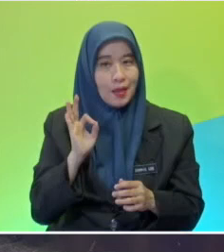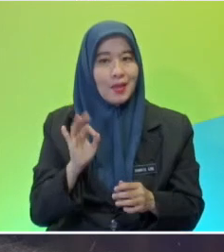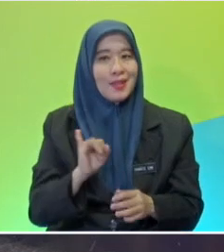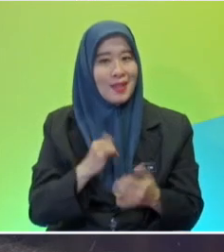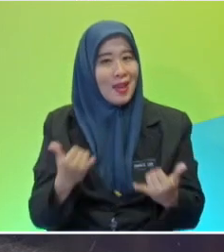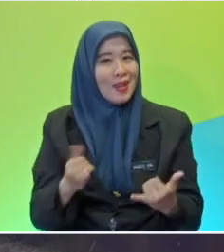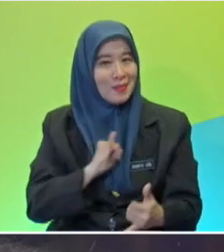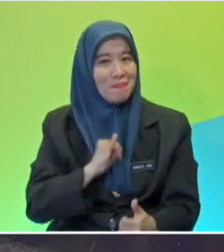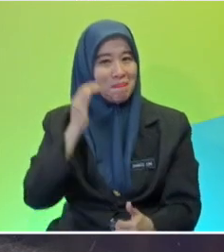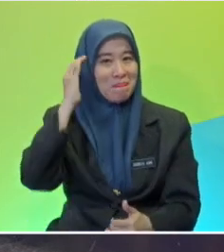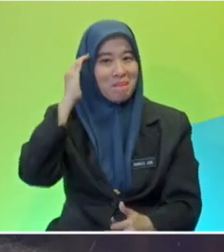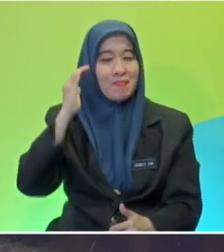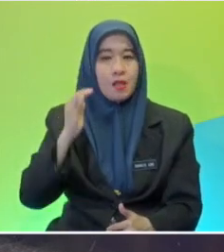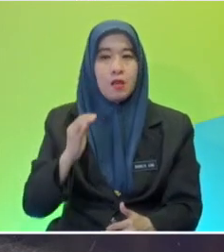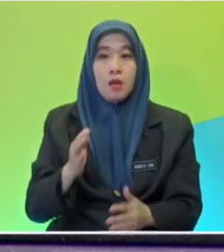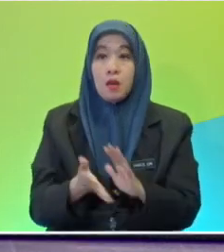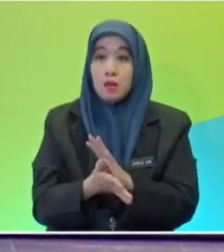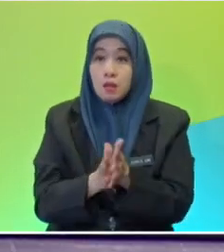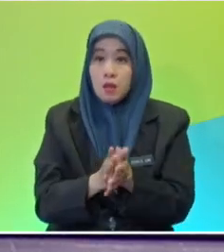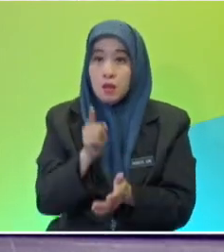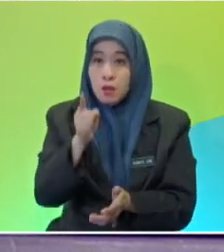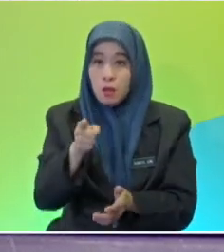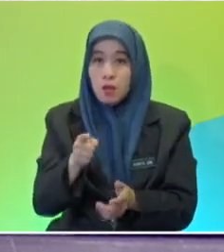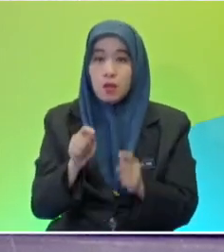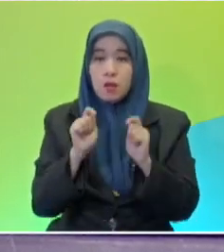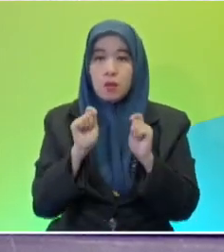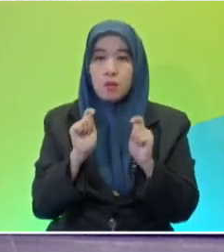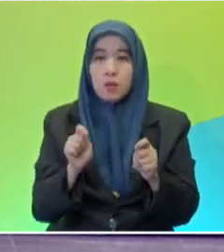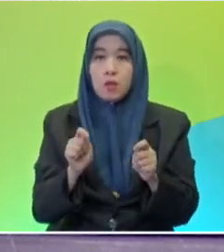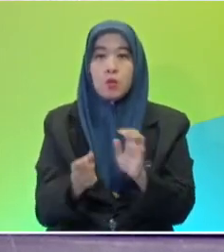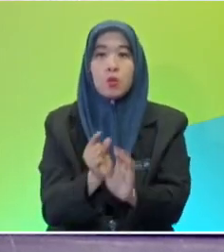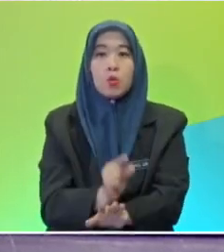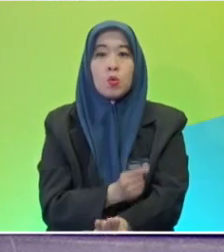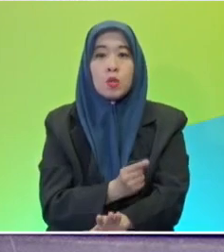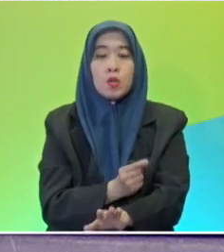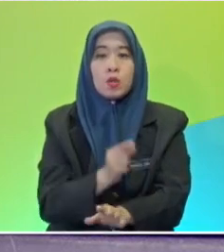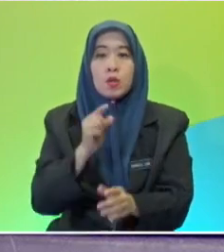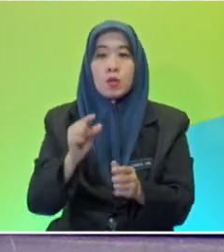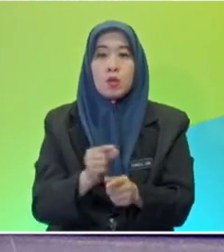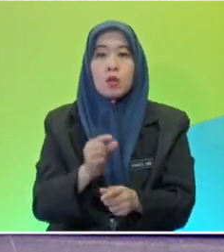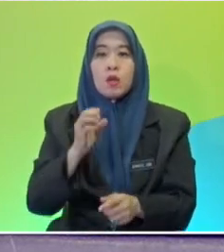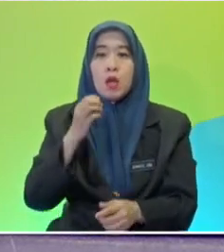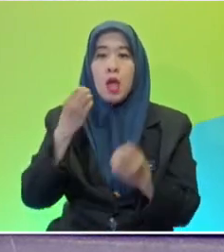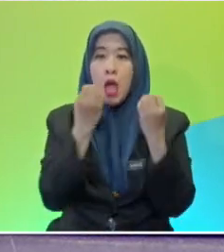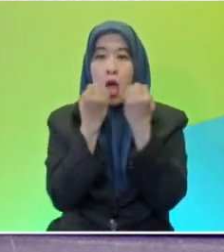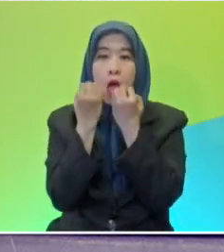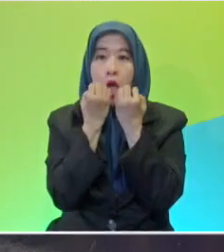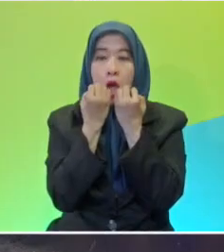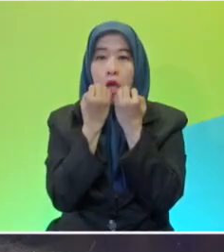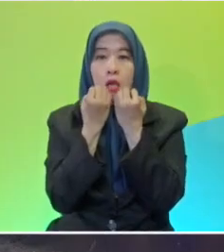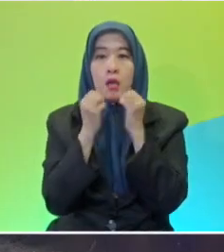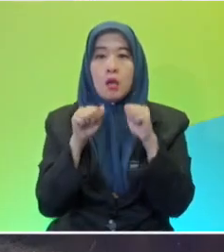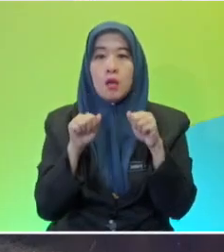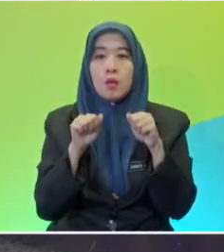So not only green pea, you may use what we call the corn. Okay. The corn, right? And you might